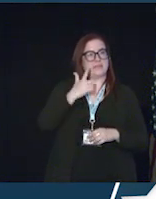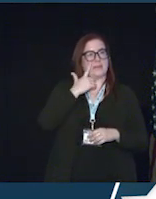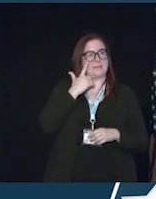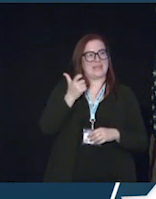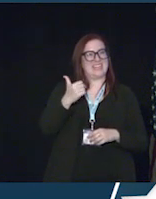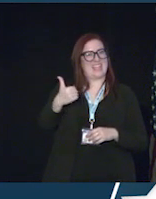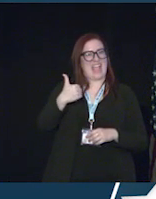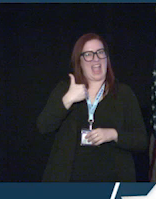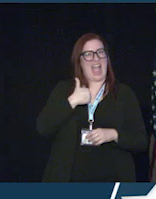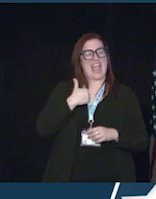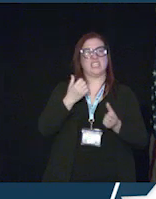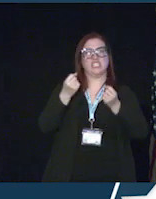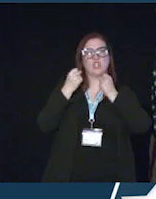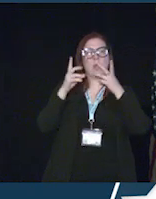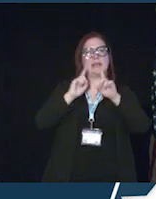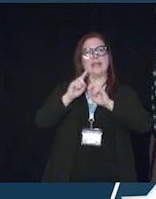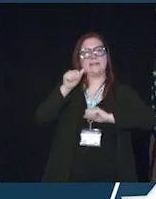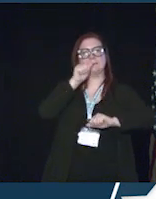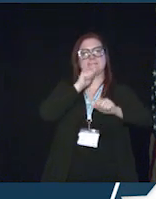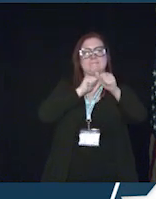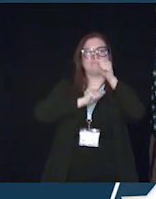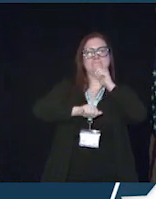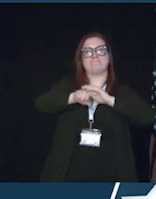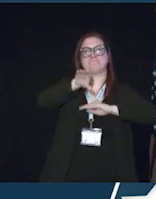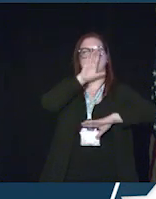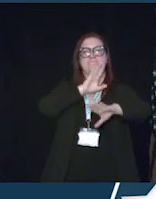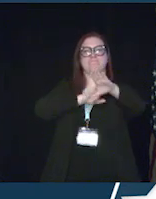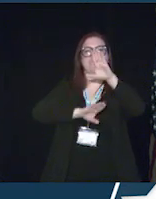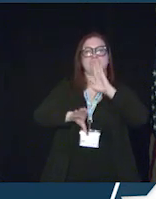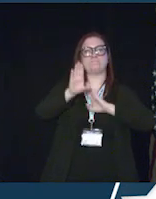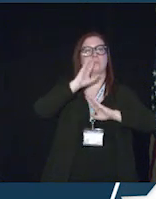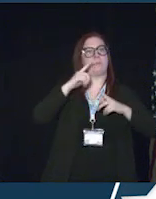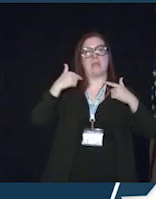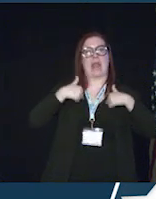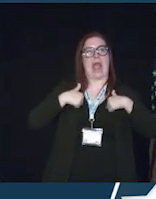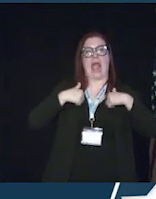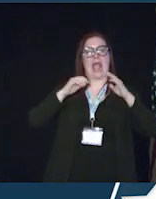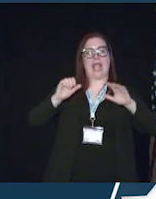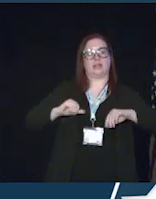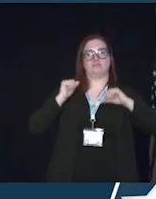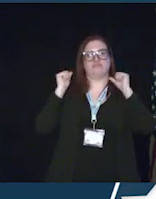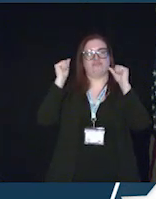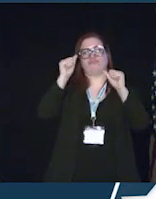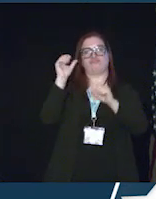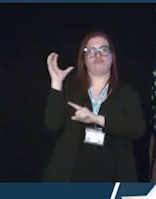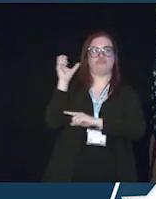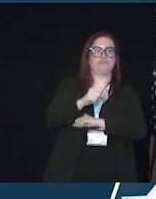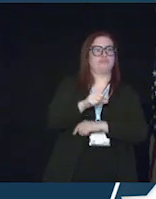obstacles that I overcome.